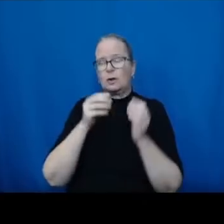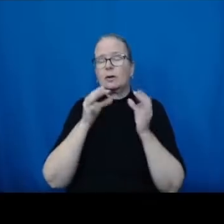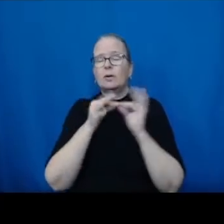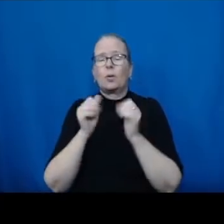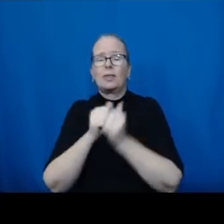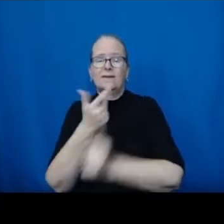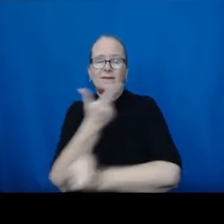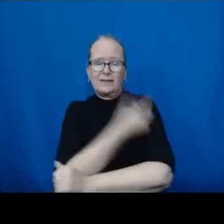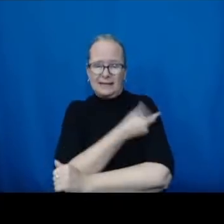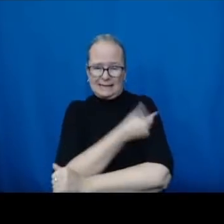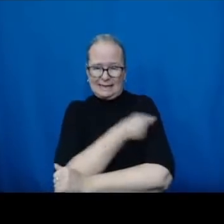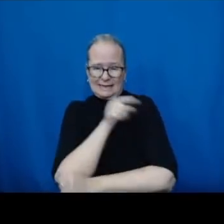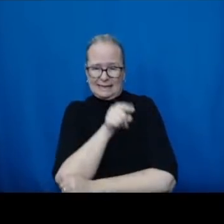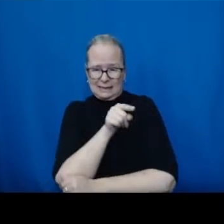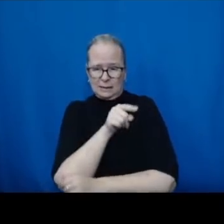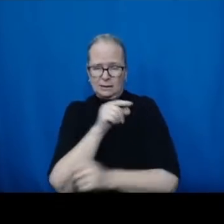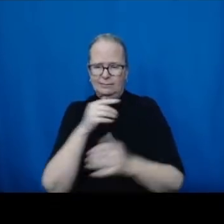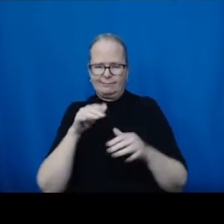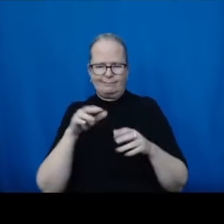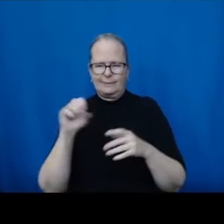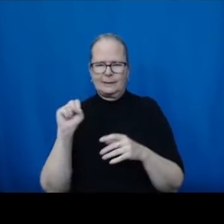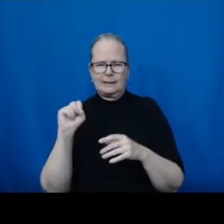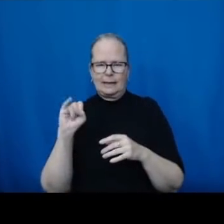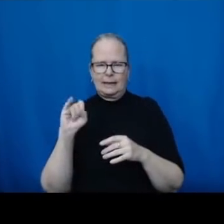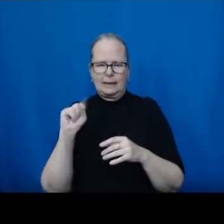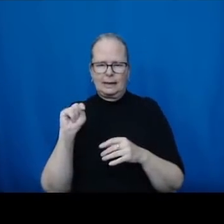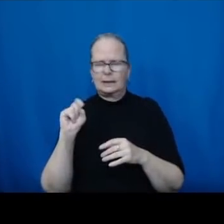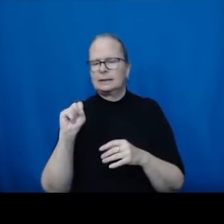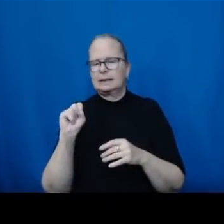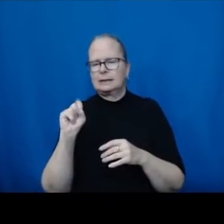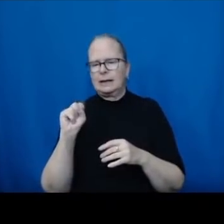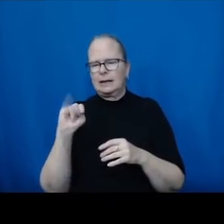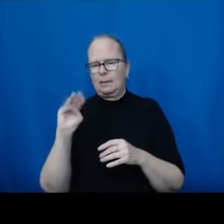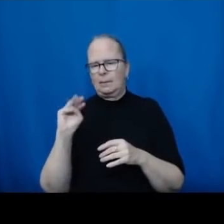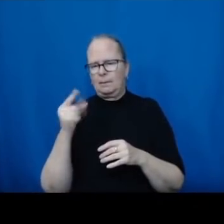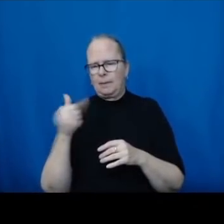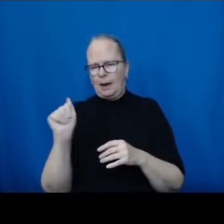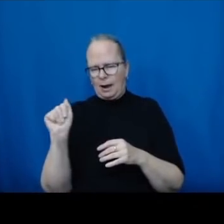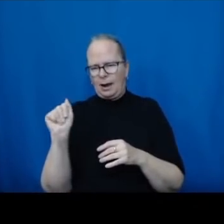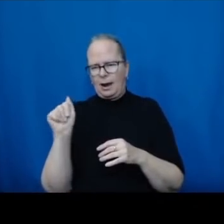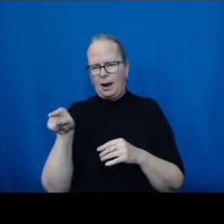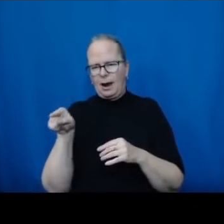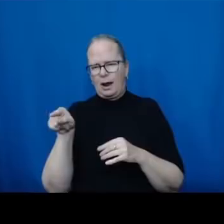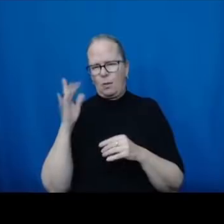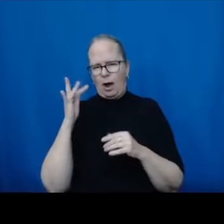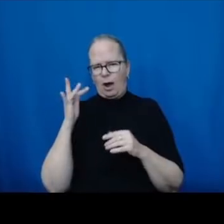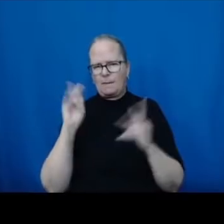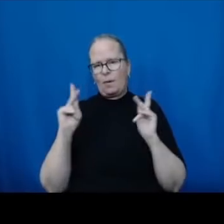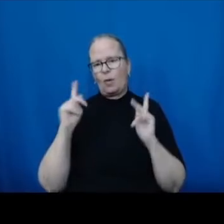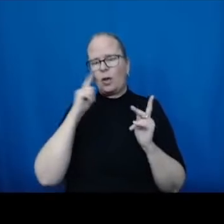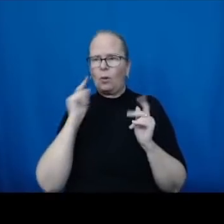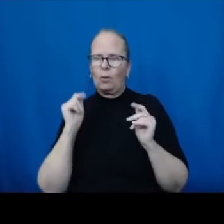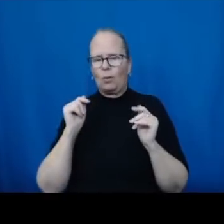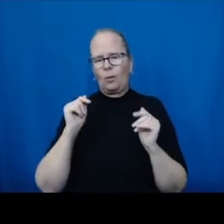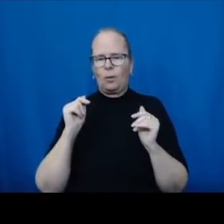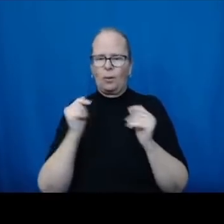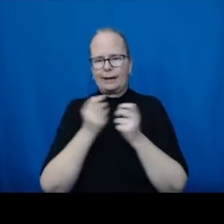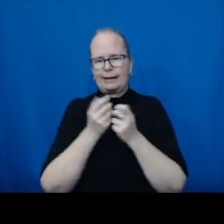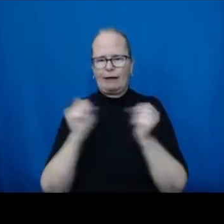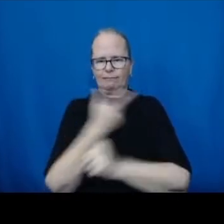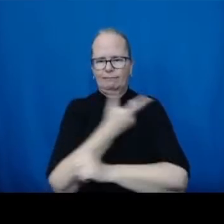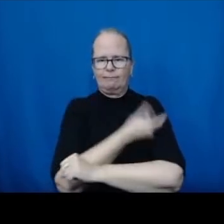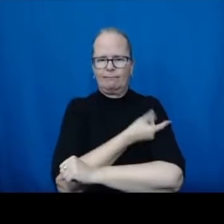umbrella of freedom, et cetera, that goes along with vaccination that we're all struggling with in terms of how to navigate. But I think we just have to have